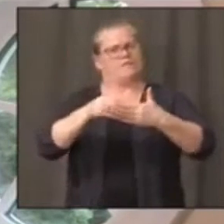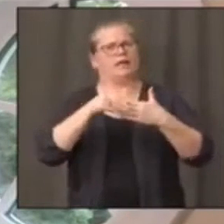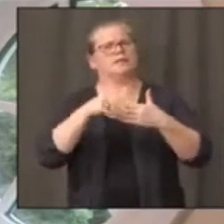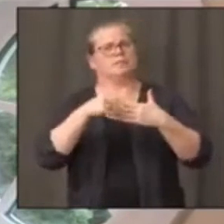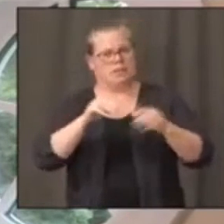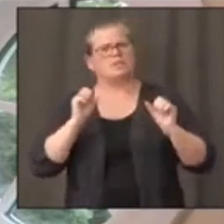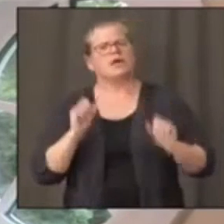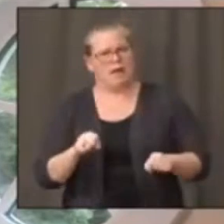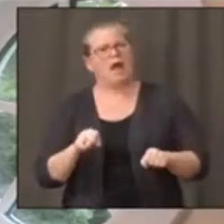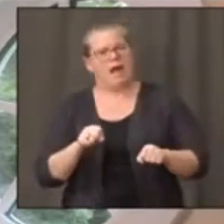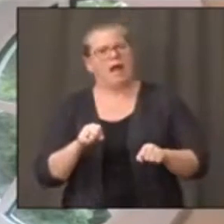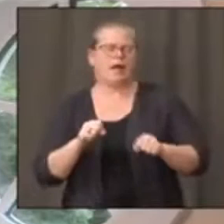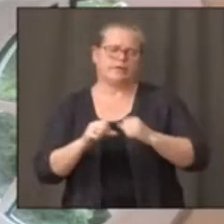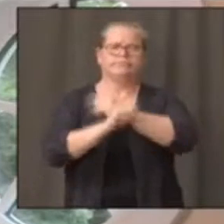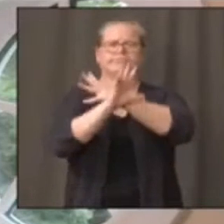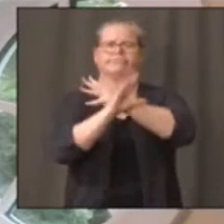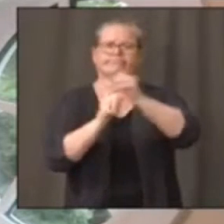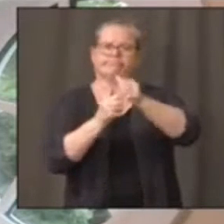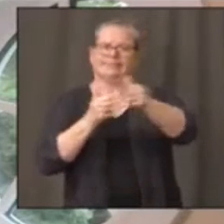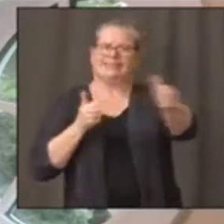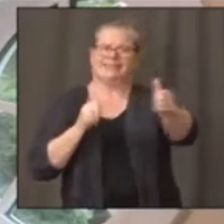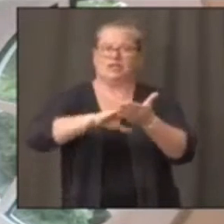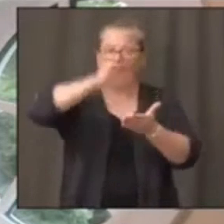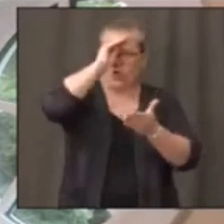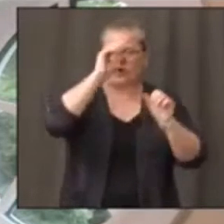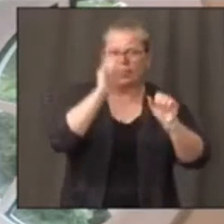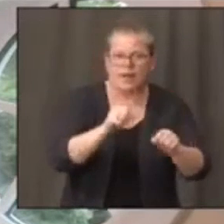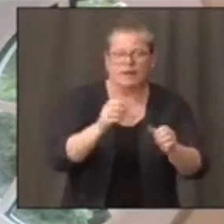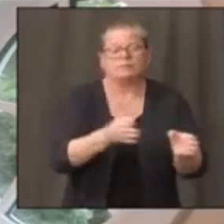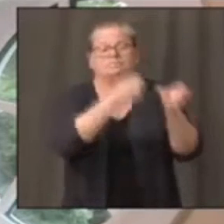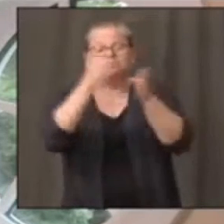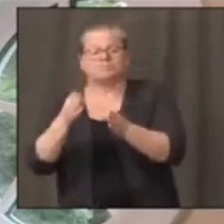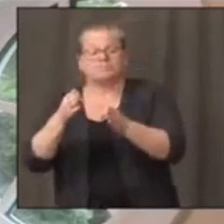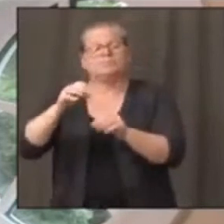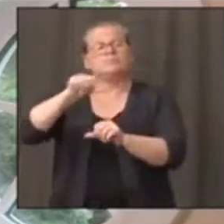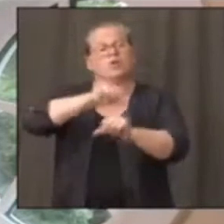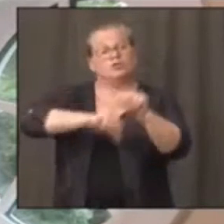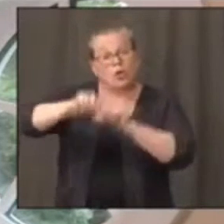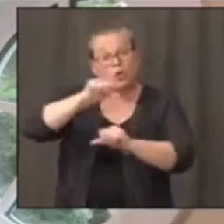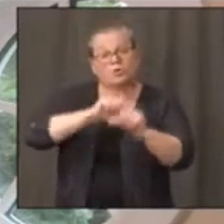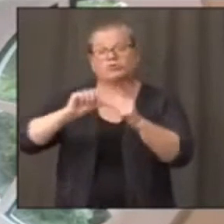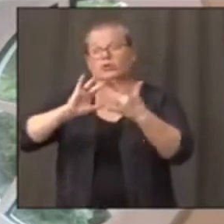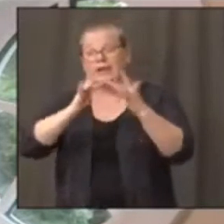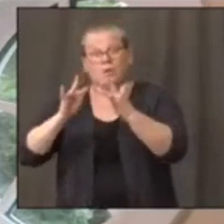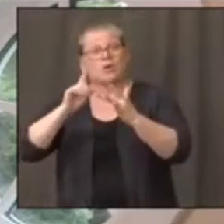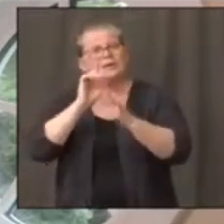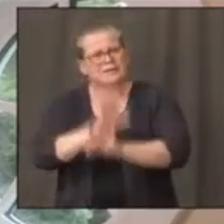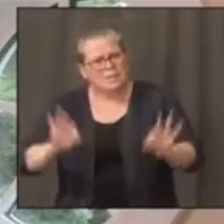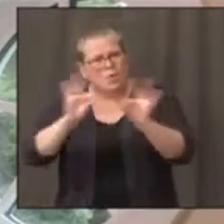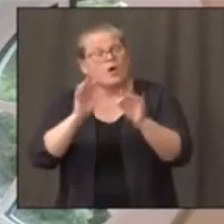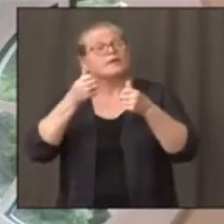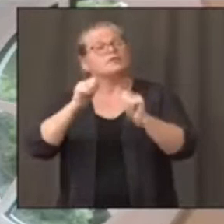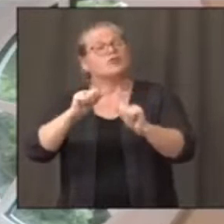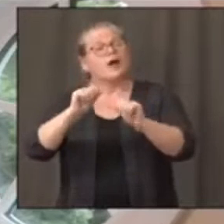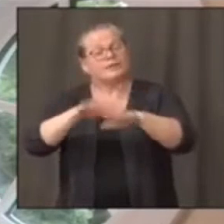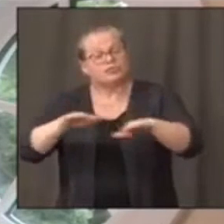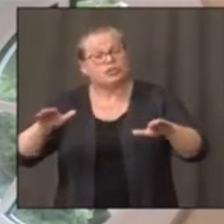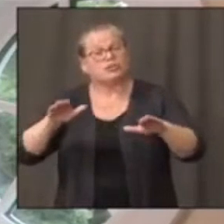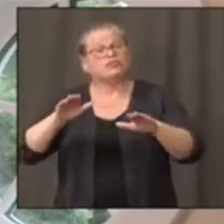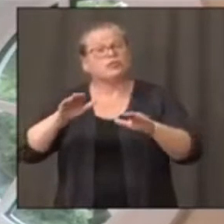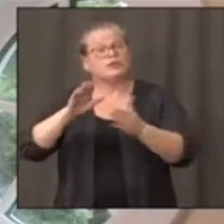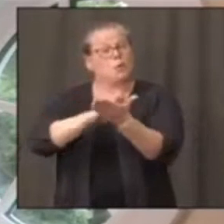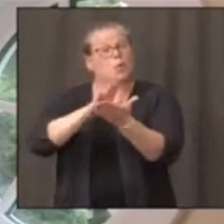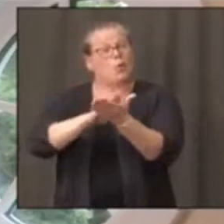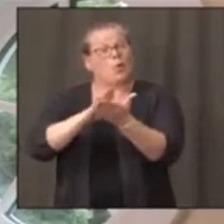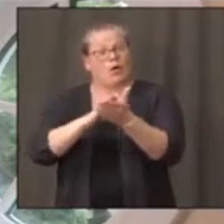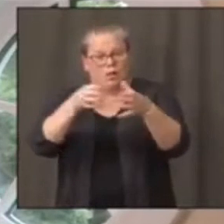social networks small, as you prescribed in the plan, have children stay with the same defined cohort. This is something that was done in European countries